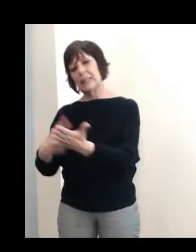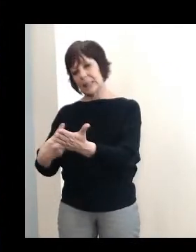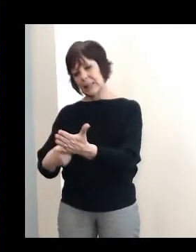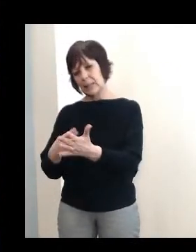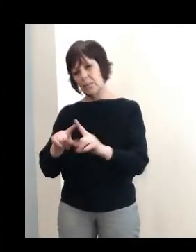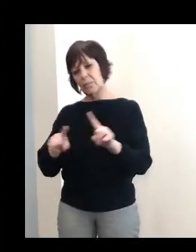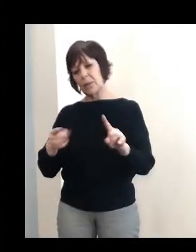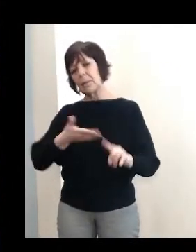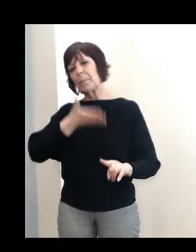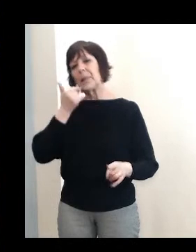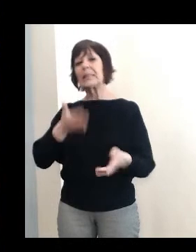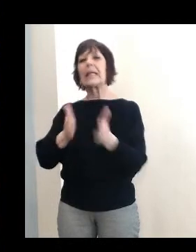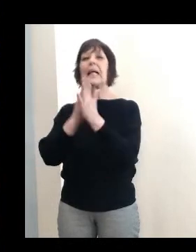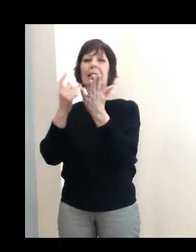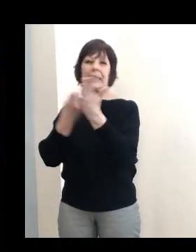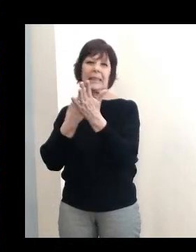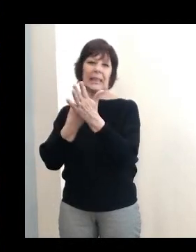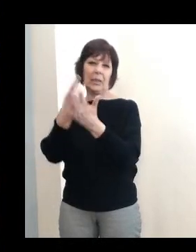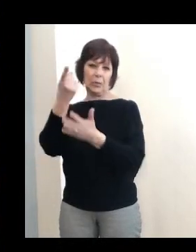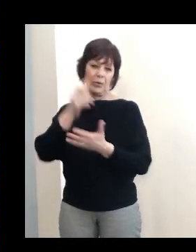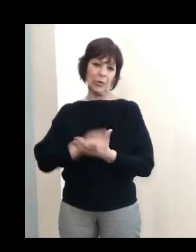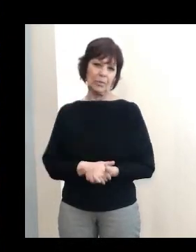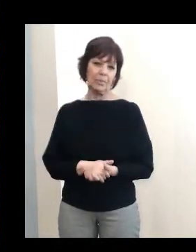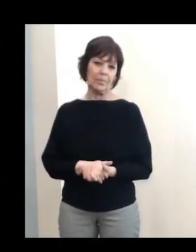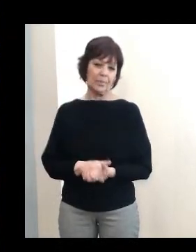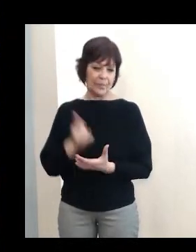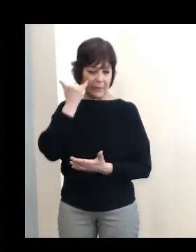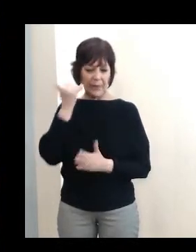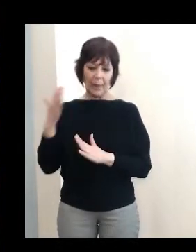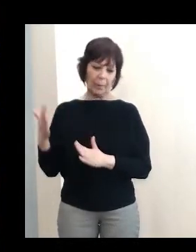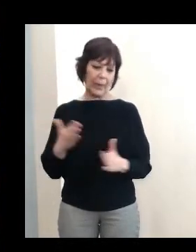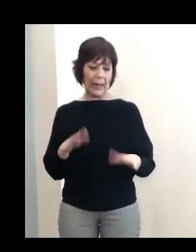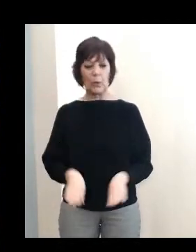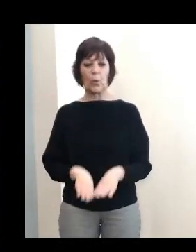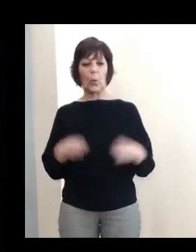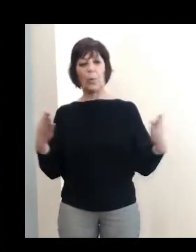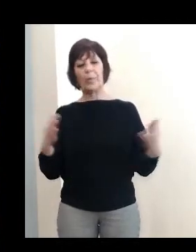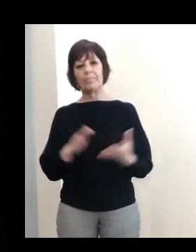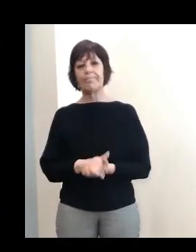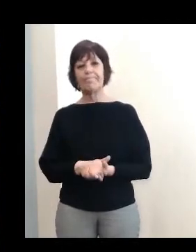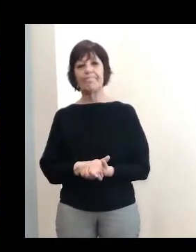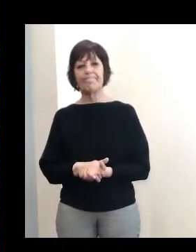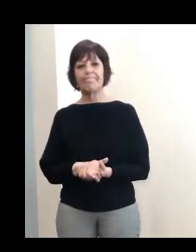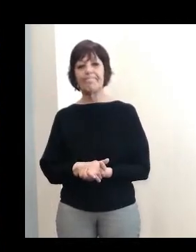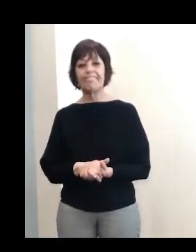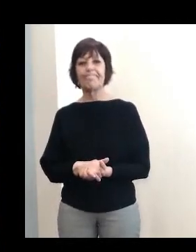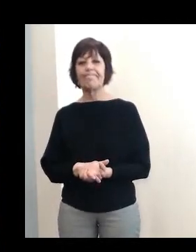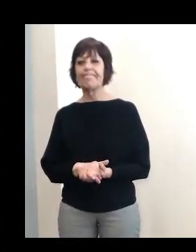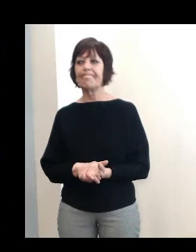be best directed to the Sabres as to whether or not they plan on opening up at this point.